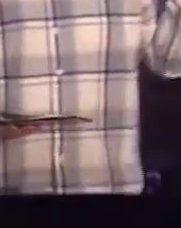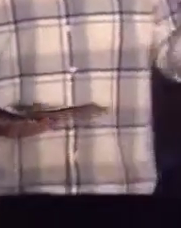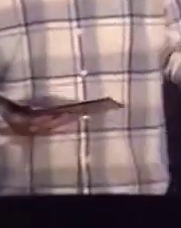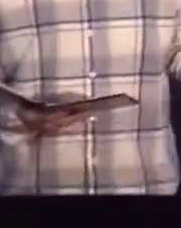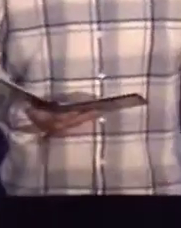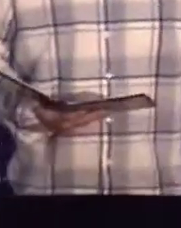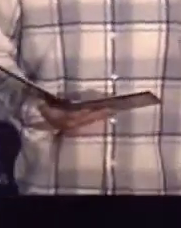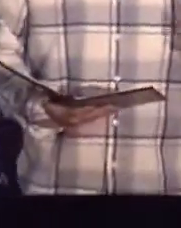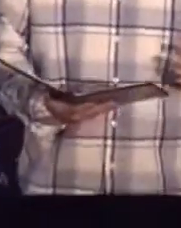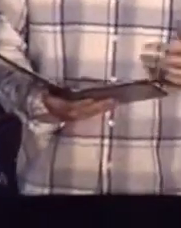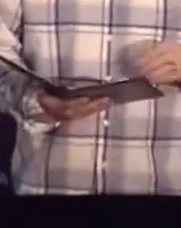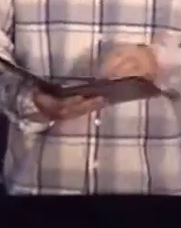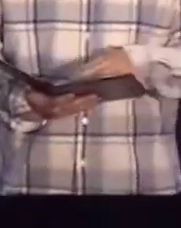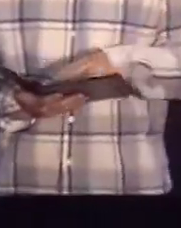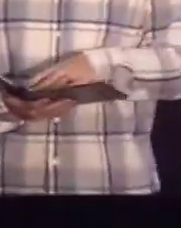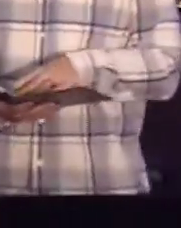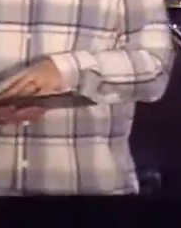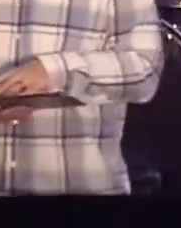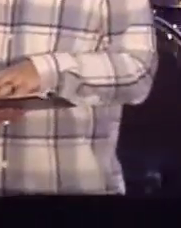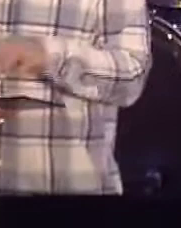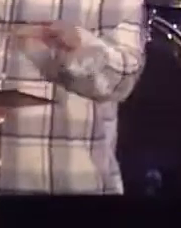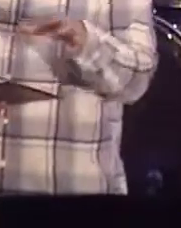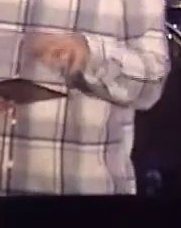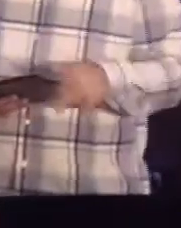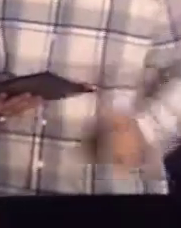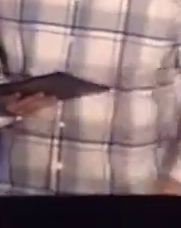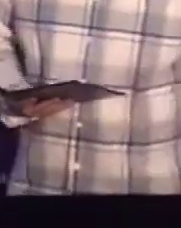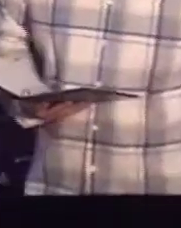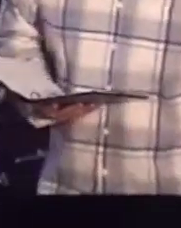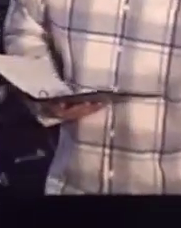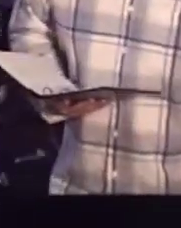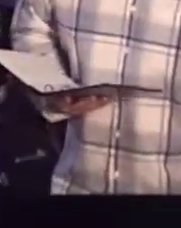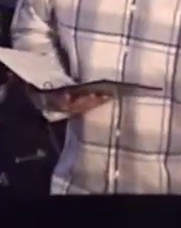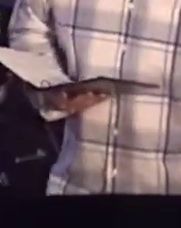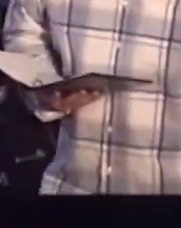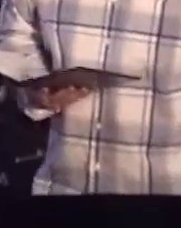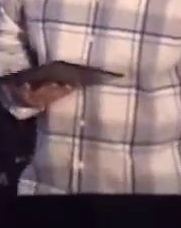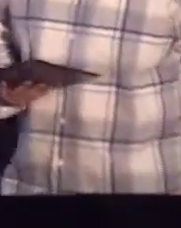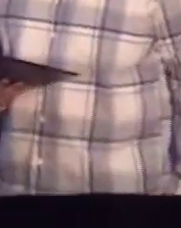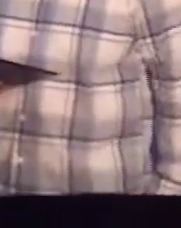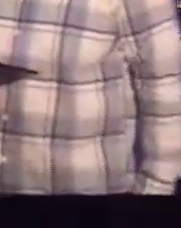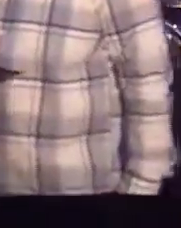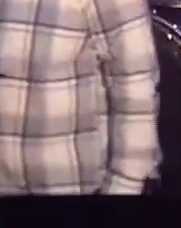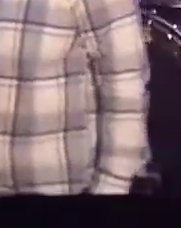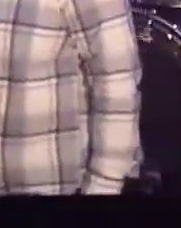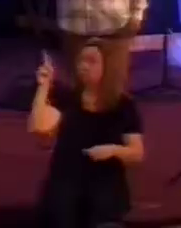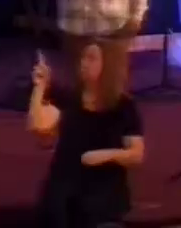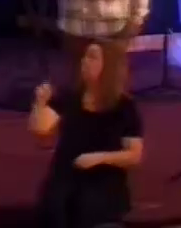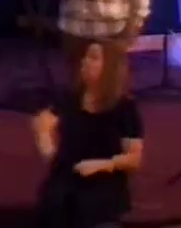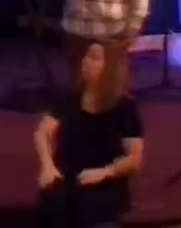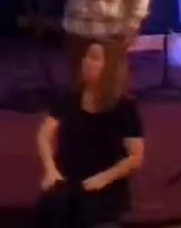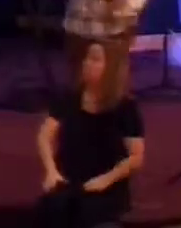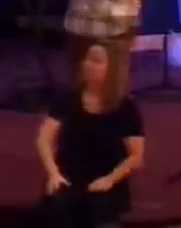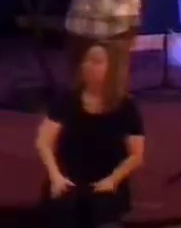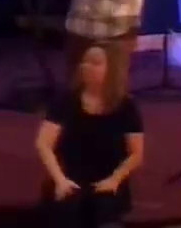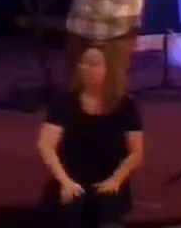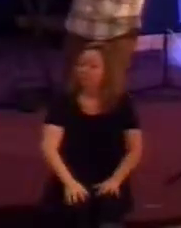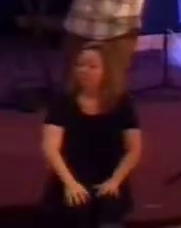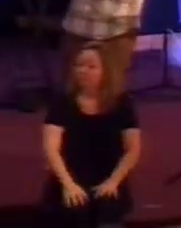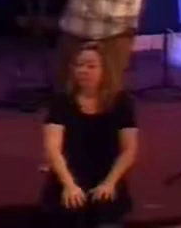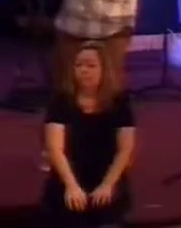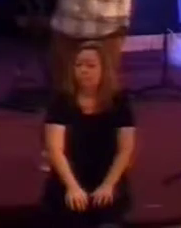rationality and truth and what we experience. Look what Paul goes on to say in Romans chapter 4, verse 20. This is